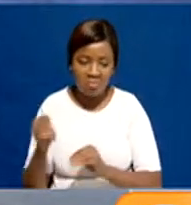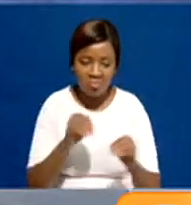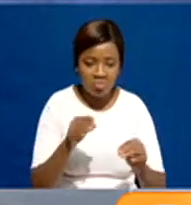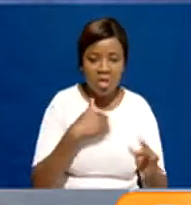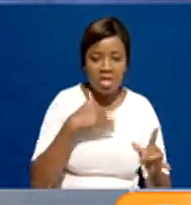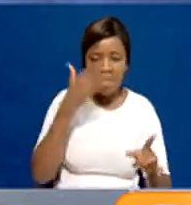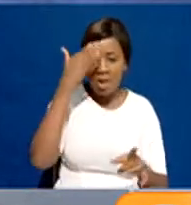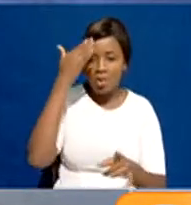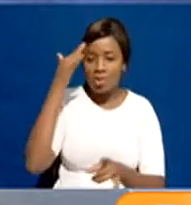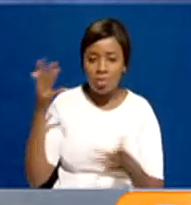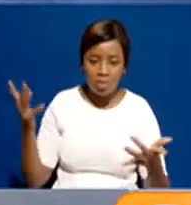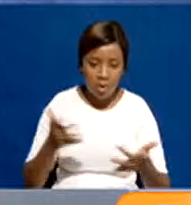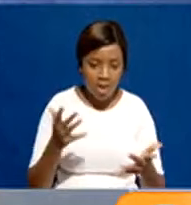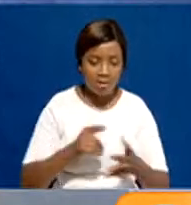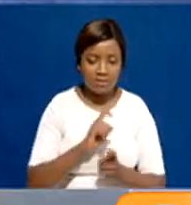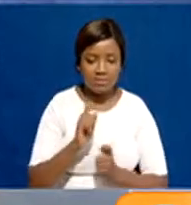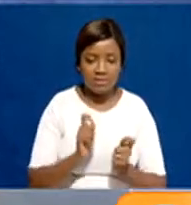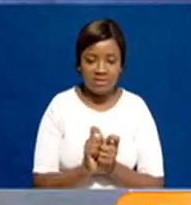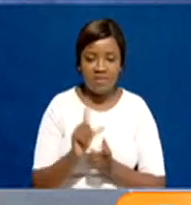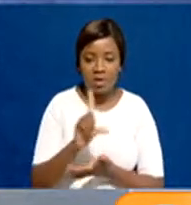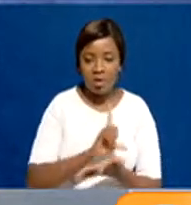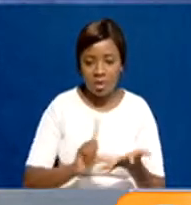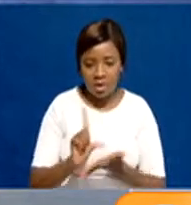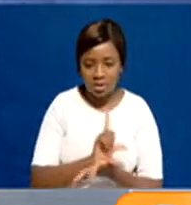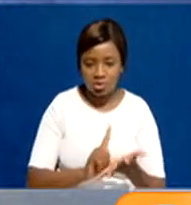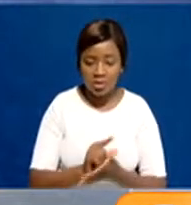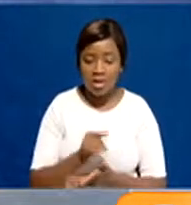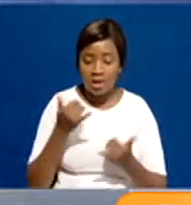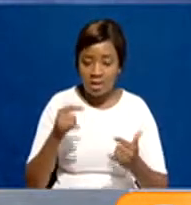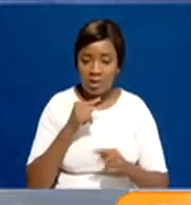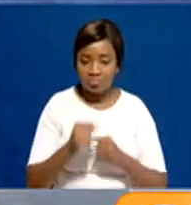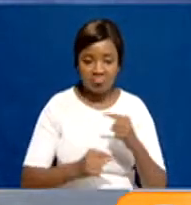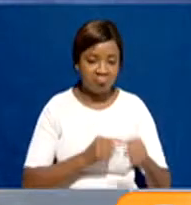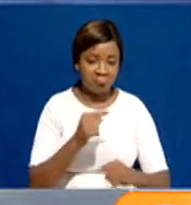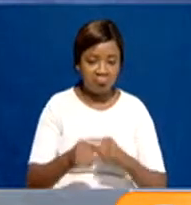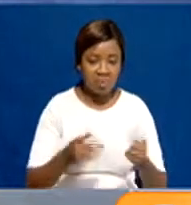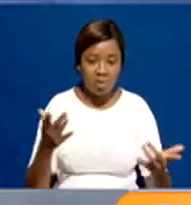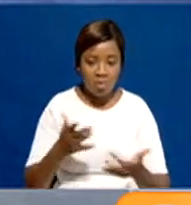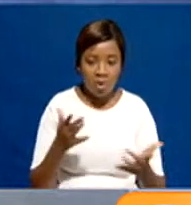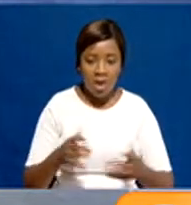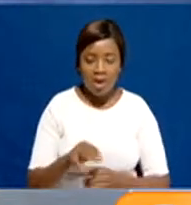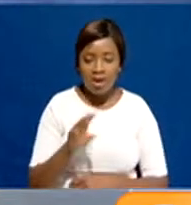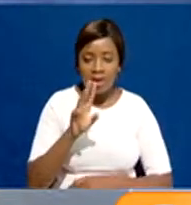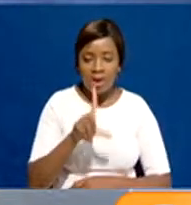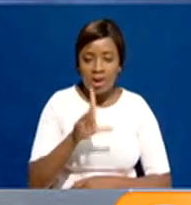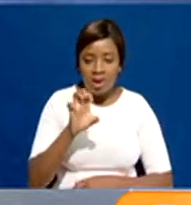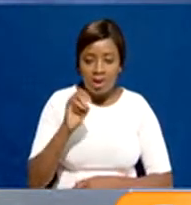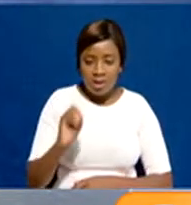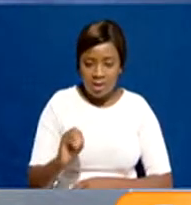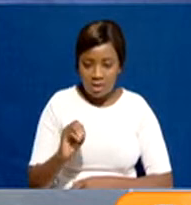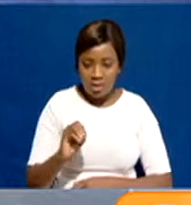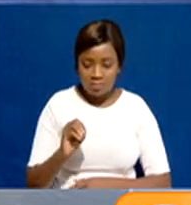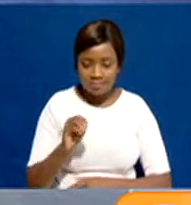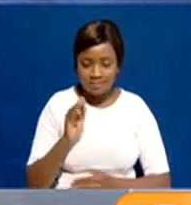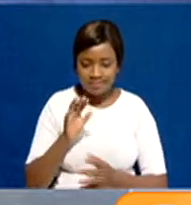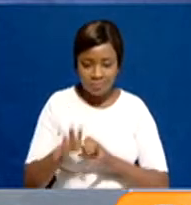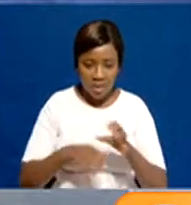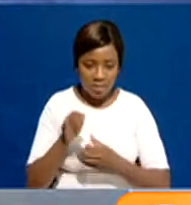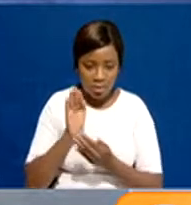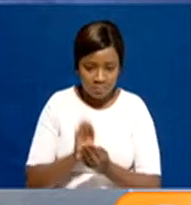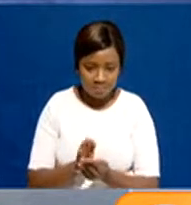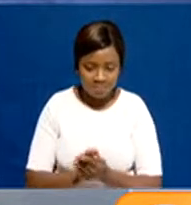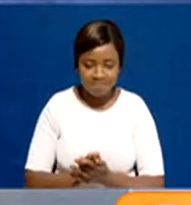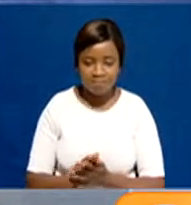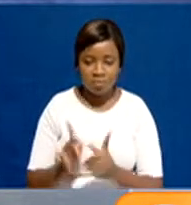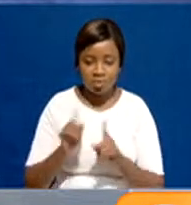identify the endangered species in an exercise that is currently underway at Lewa Wildlife Conservancy. The exercise that is done after